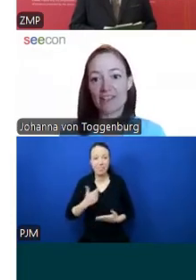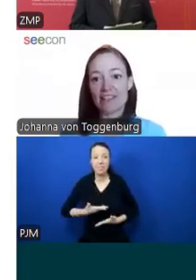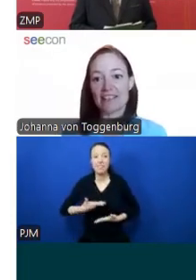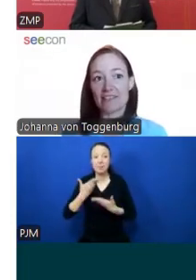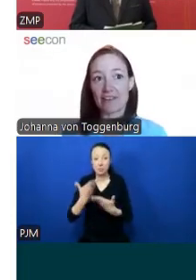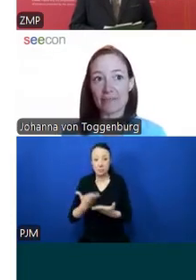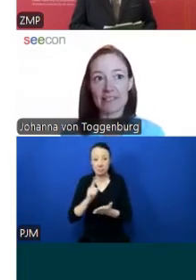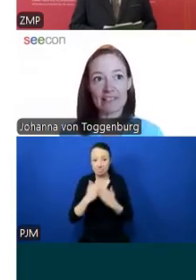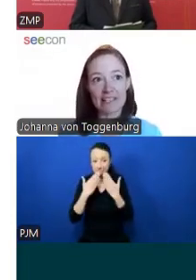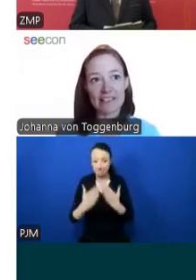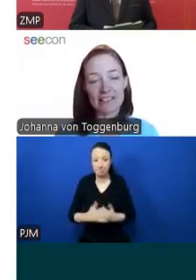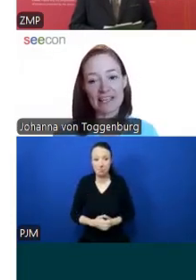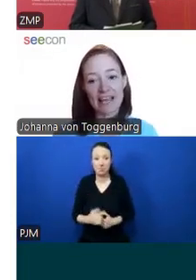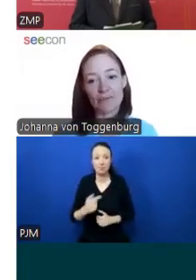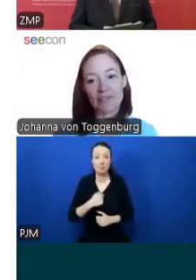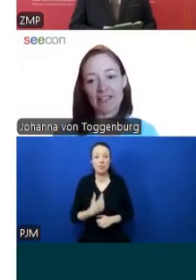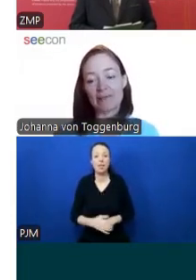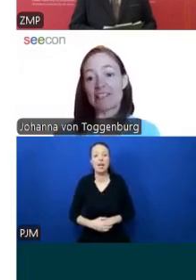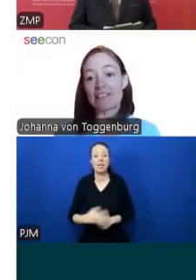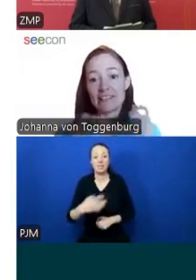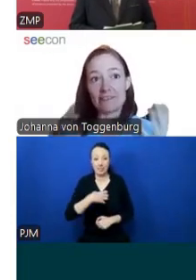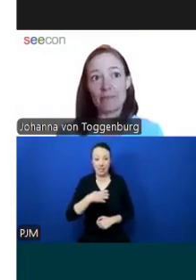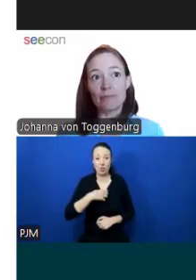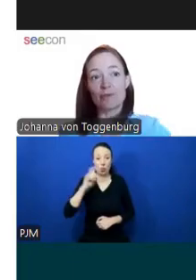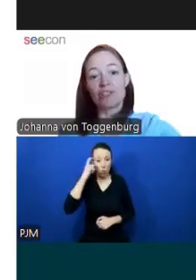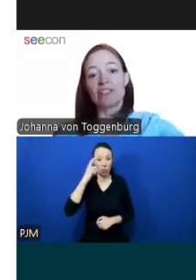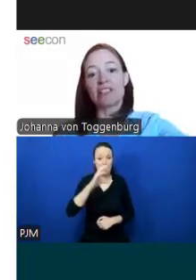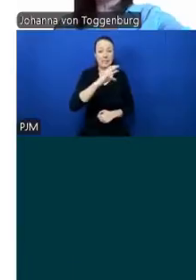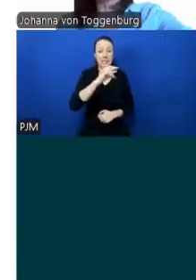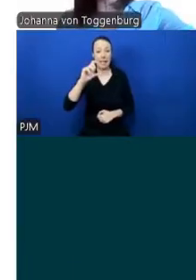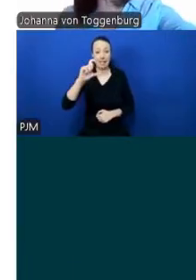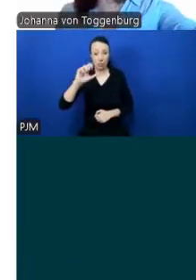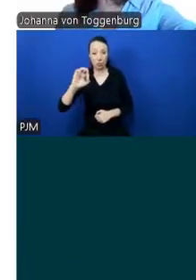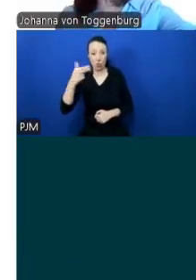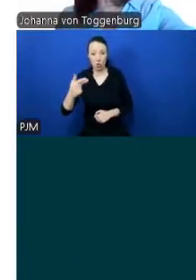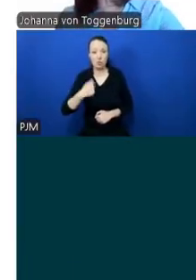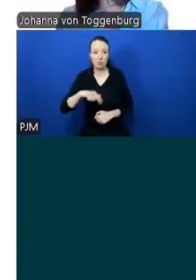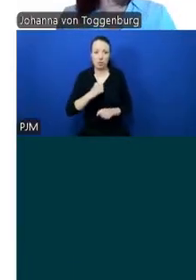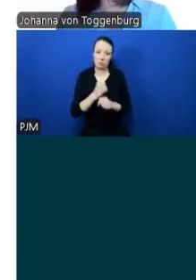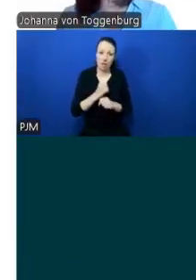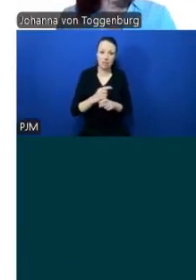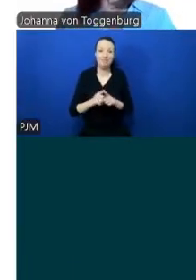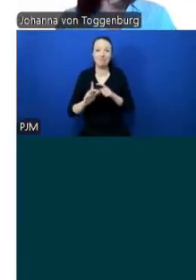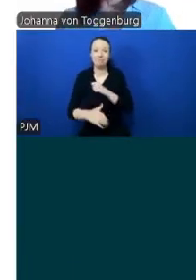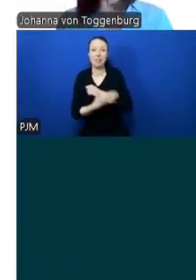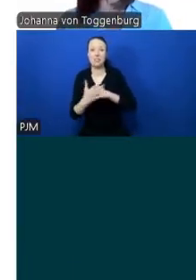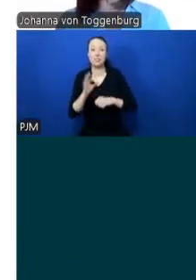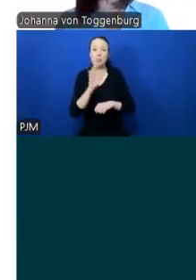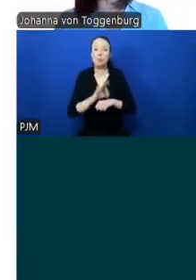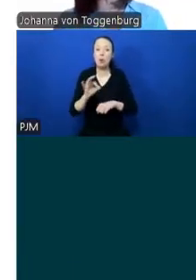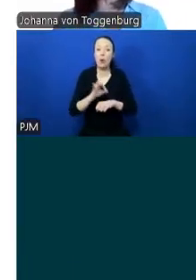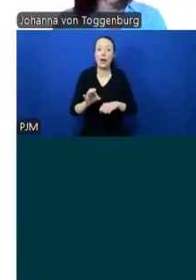SICON. SICON is an environmental consultancy, and we basically develop solutions in the field